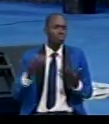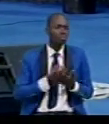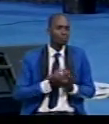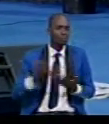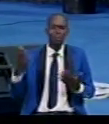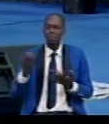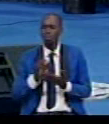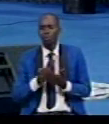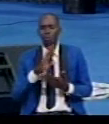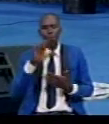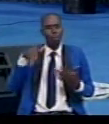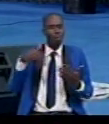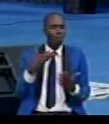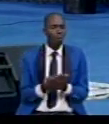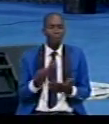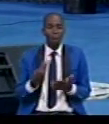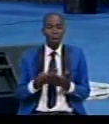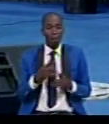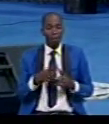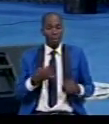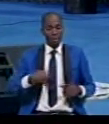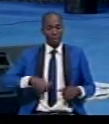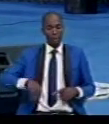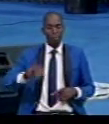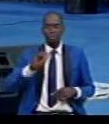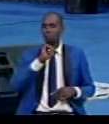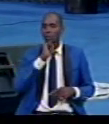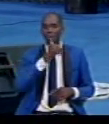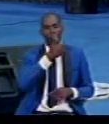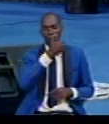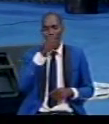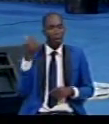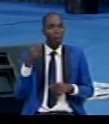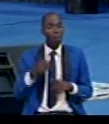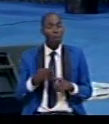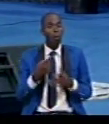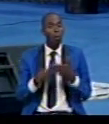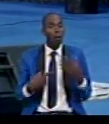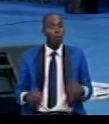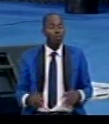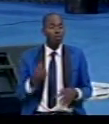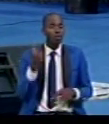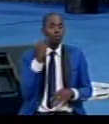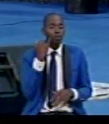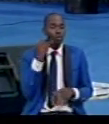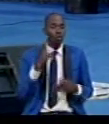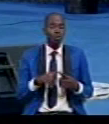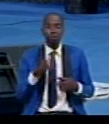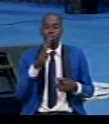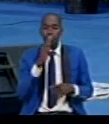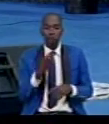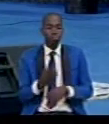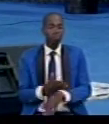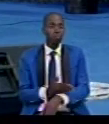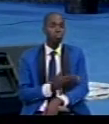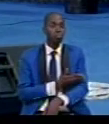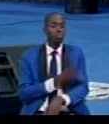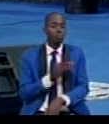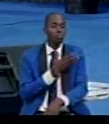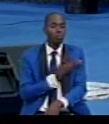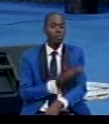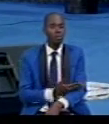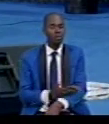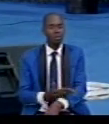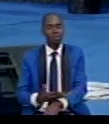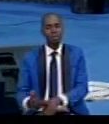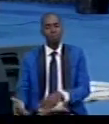nothing better, just going down and down and down, and might soon end in the grave. But